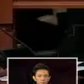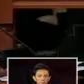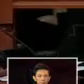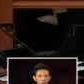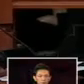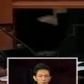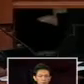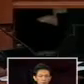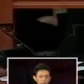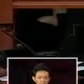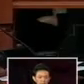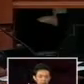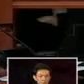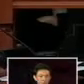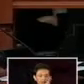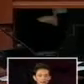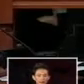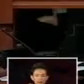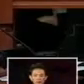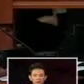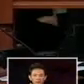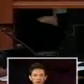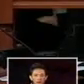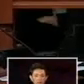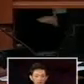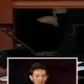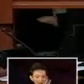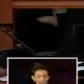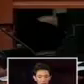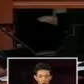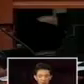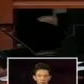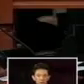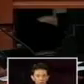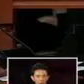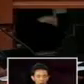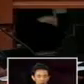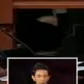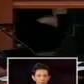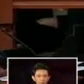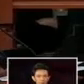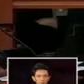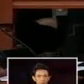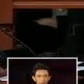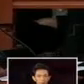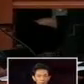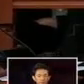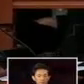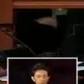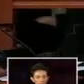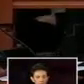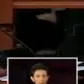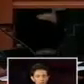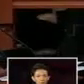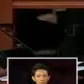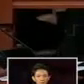declared in the SALEN as declared as cash assets of the so so in this